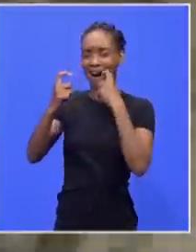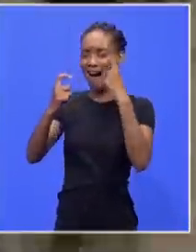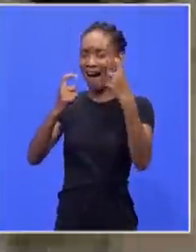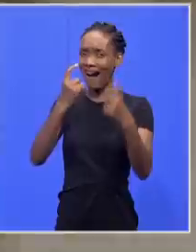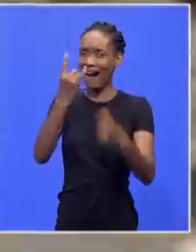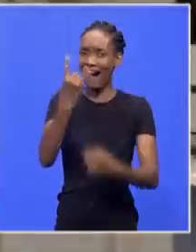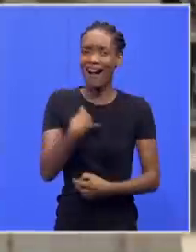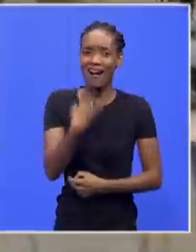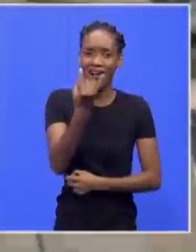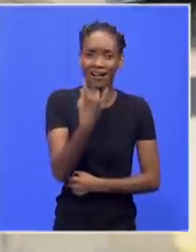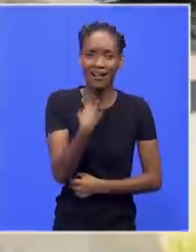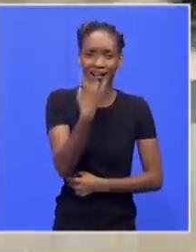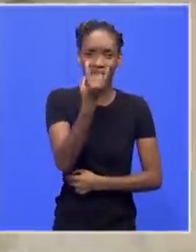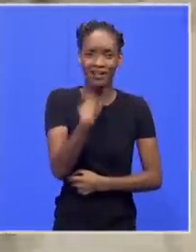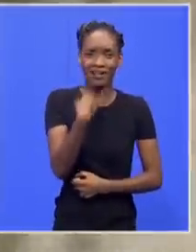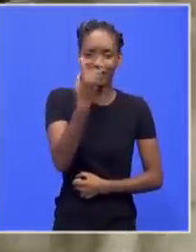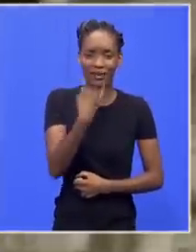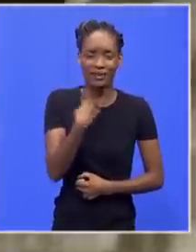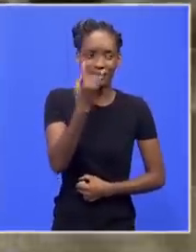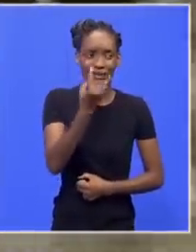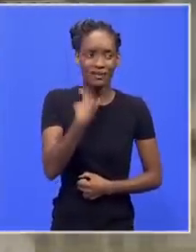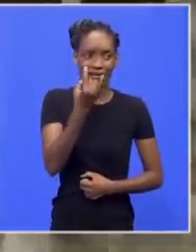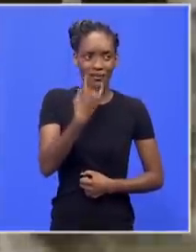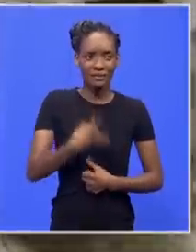You can hear. There she's in the van.